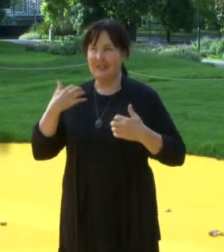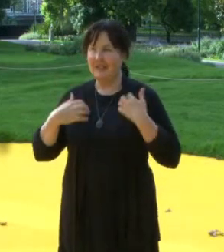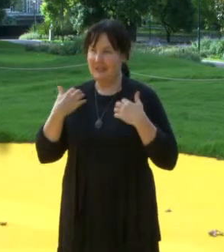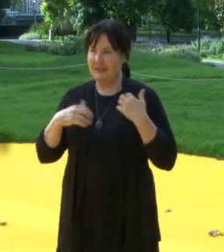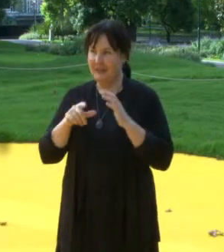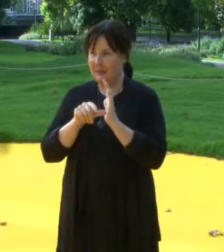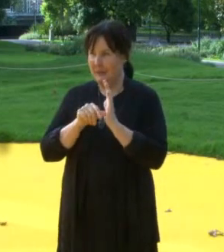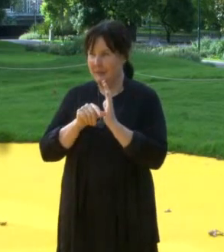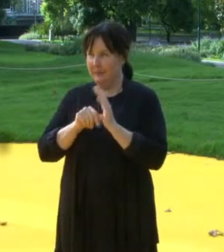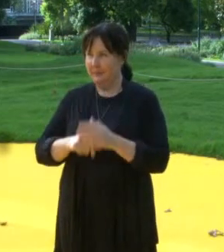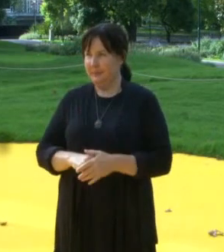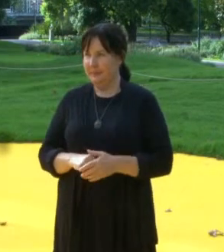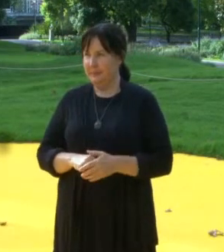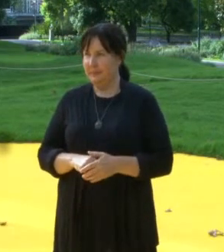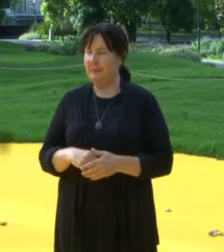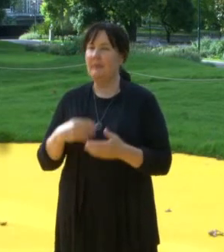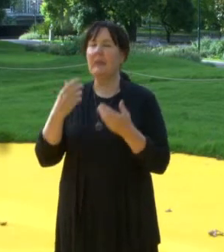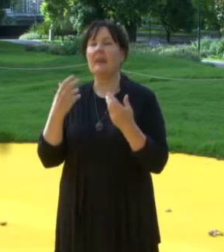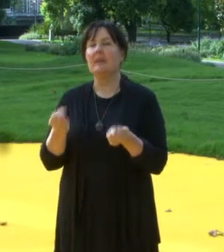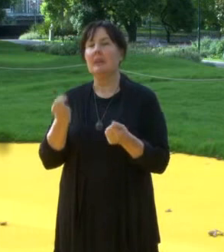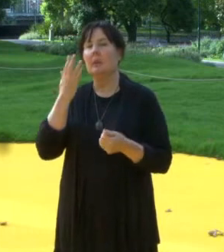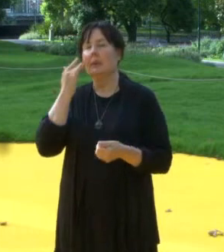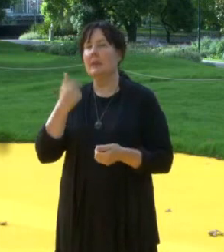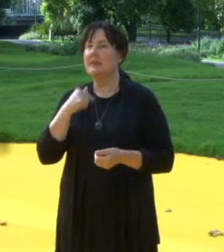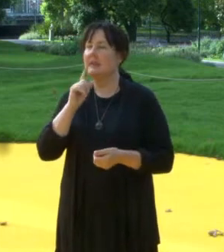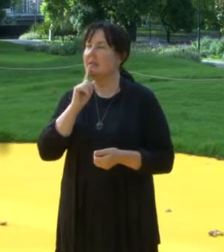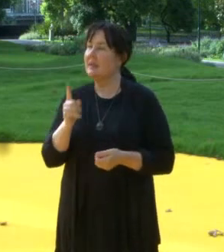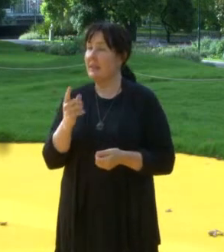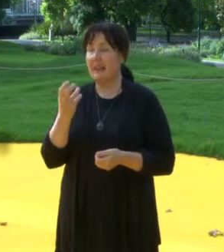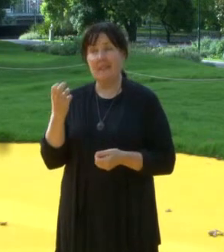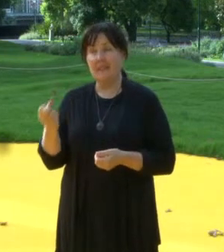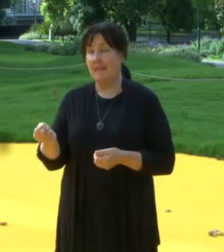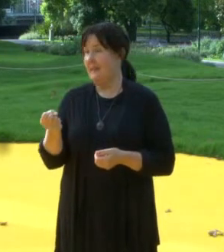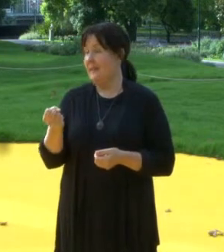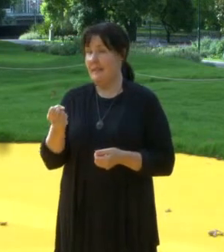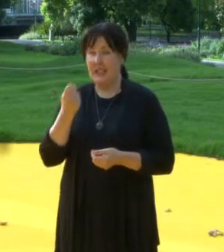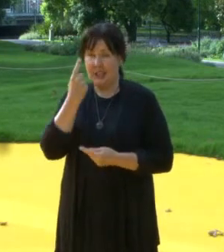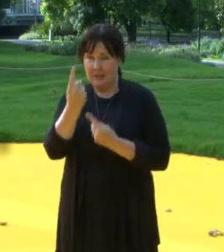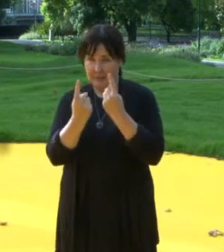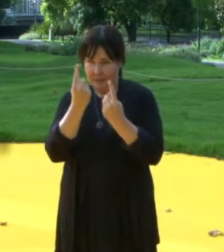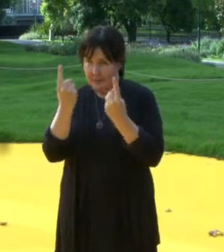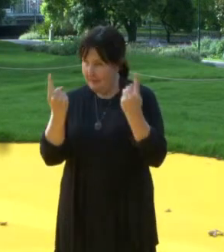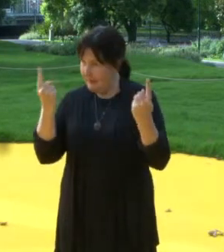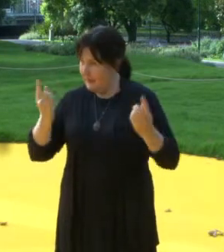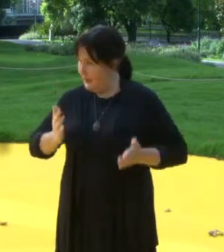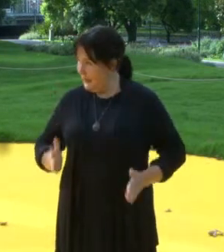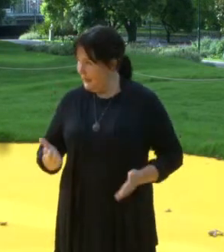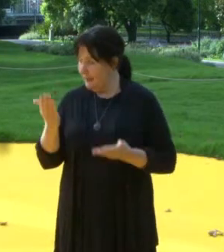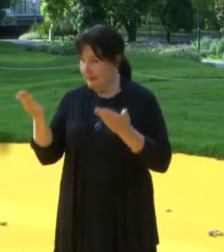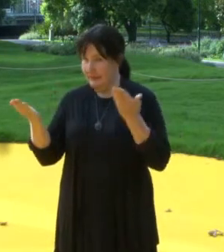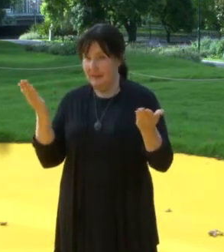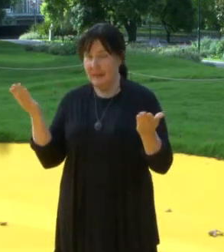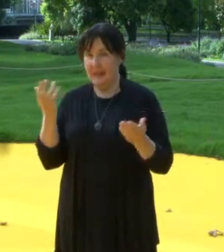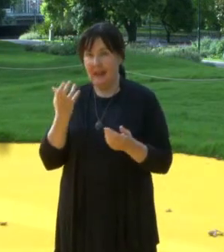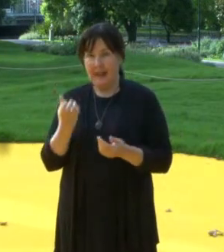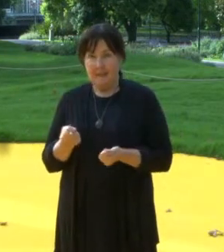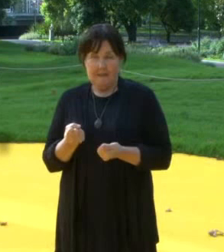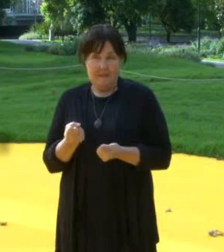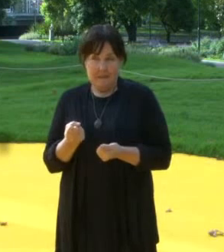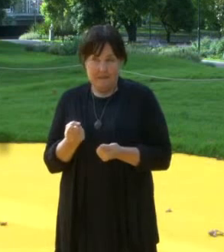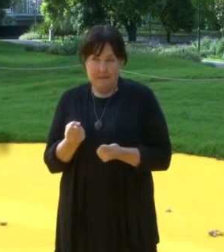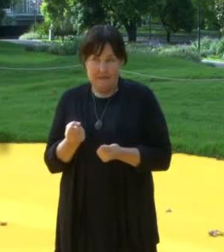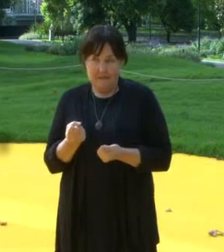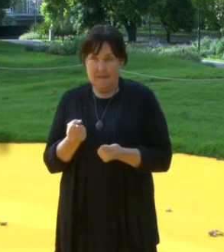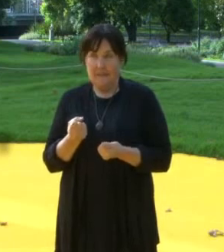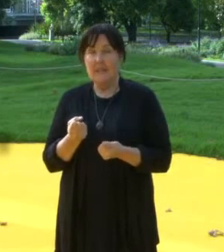So there is, and when I say winners, I mean every single human being who has bothered to write a book